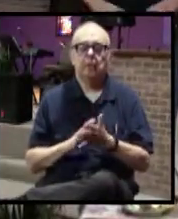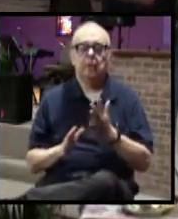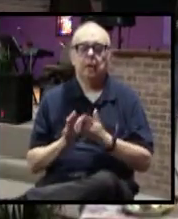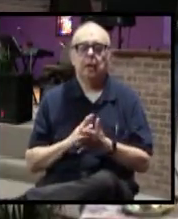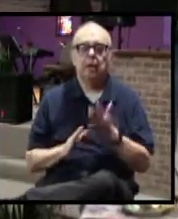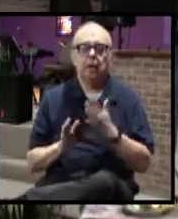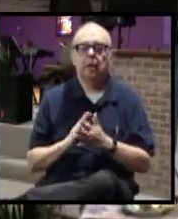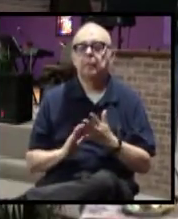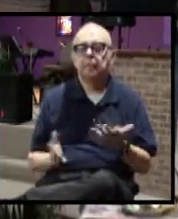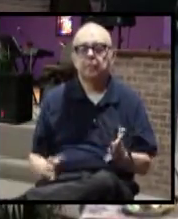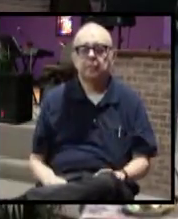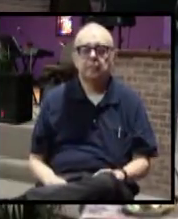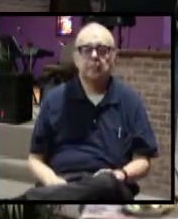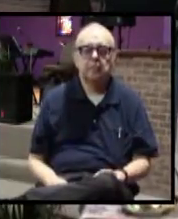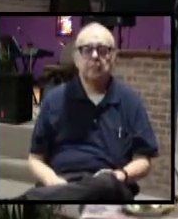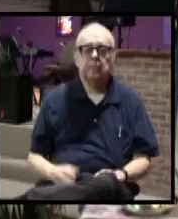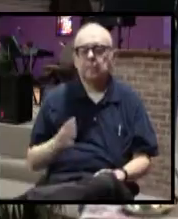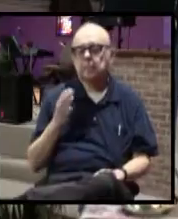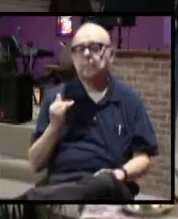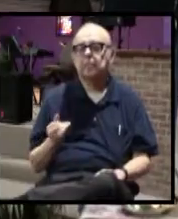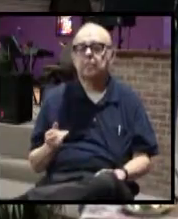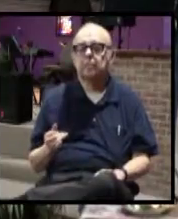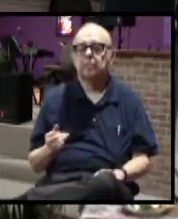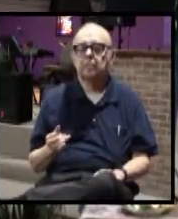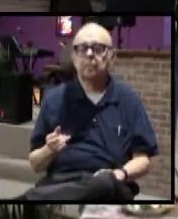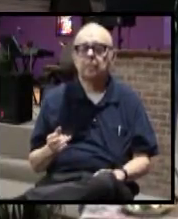They could have been mixed by Heinz 57